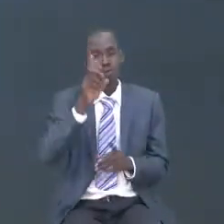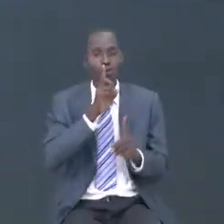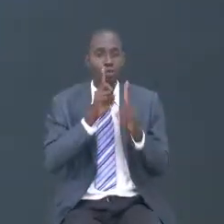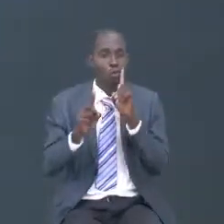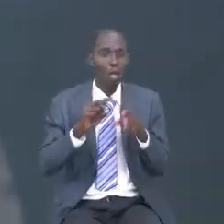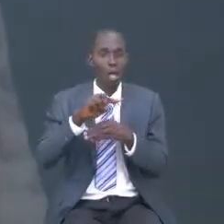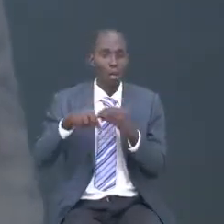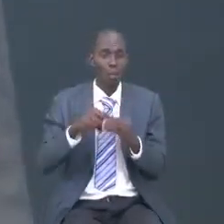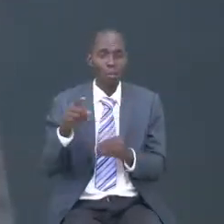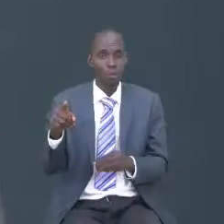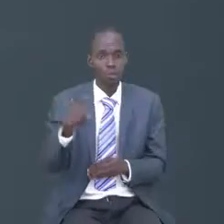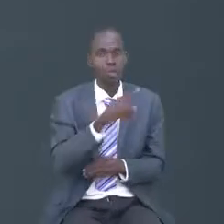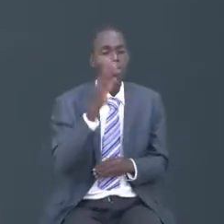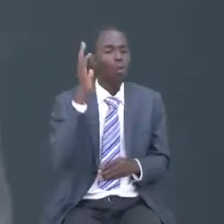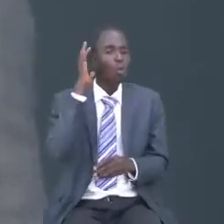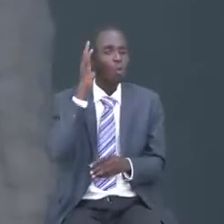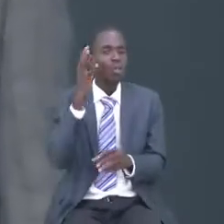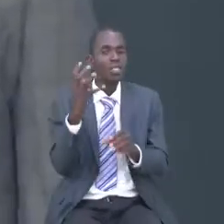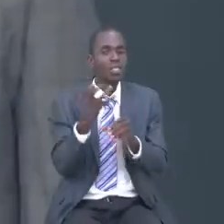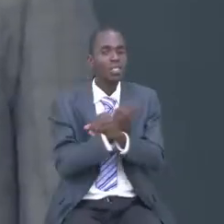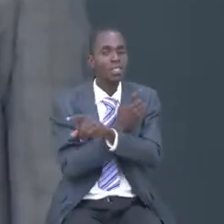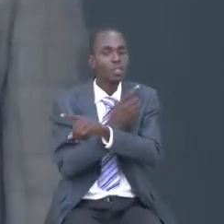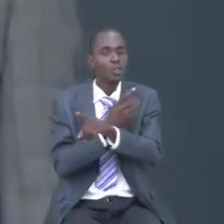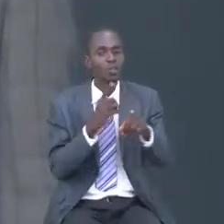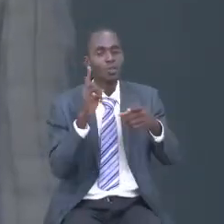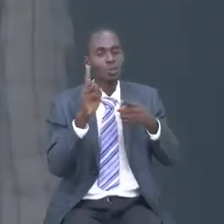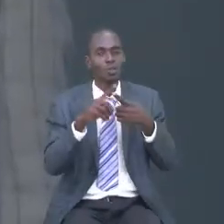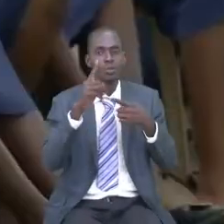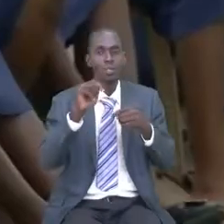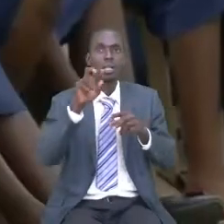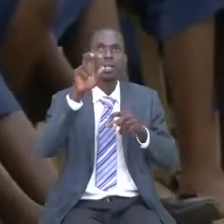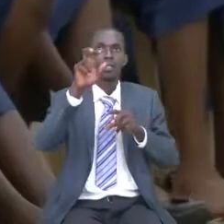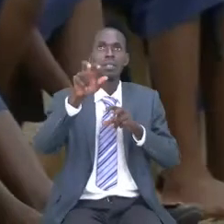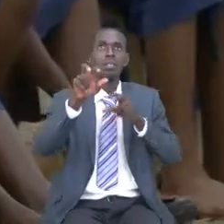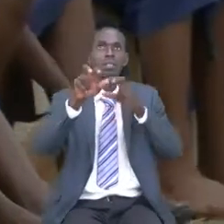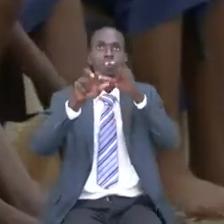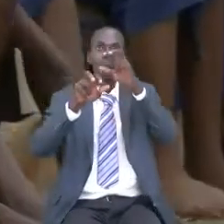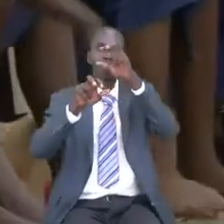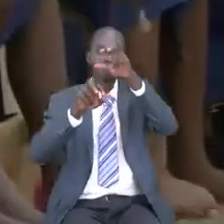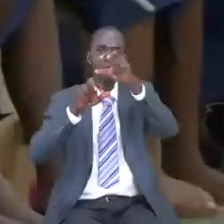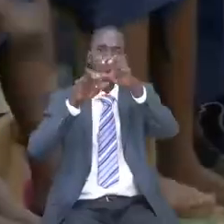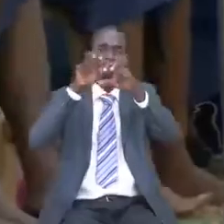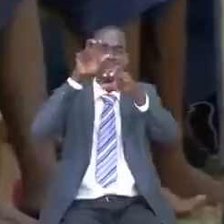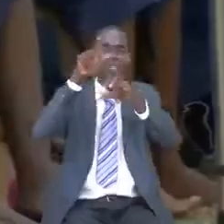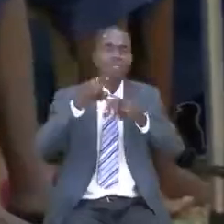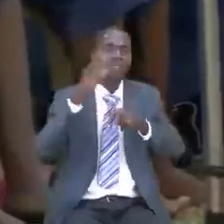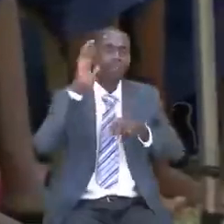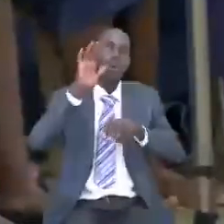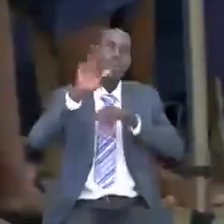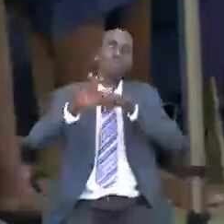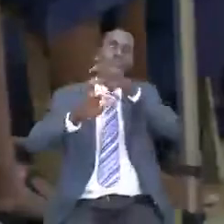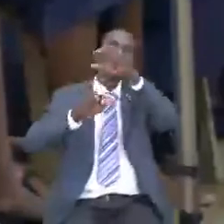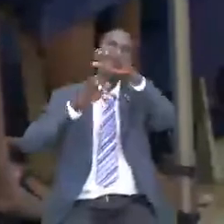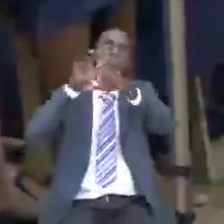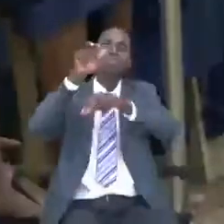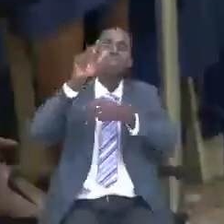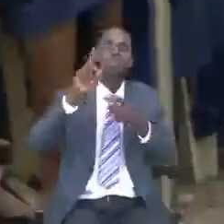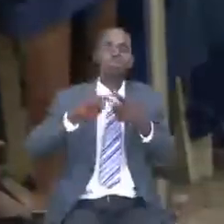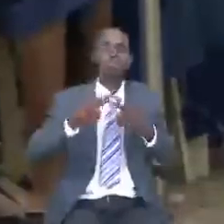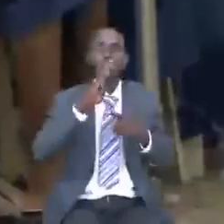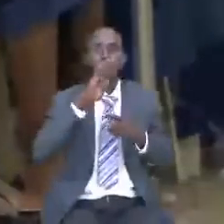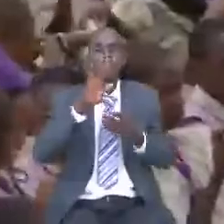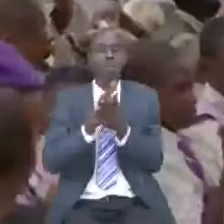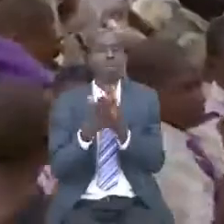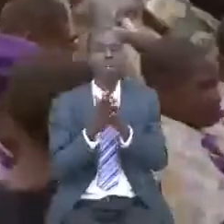you will get you on the ladder. And you will climb up to be a leader in